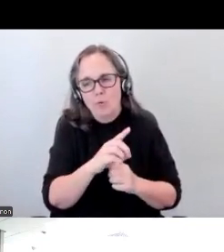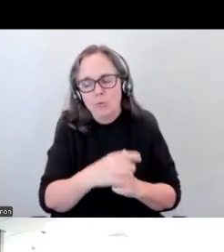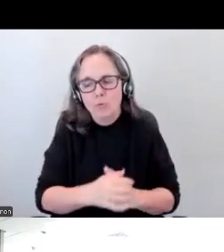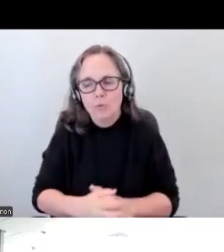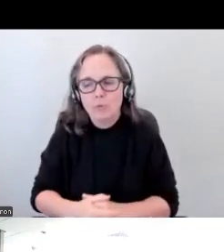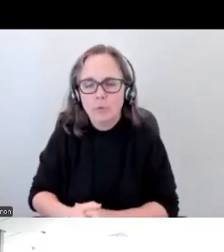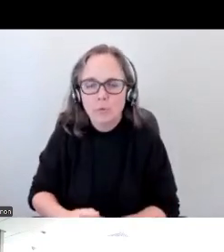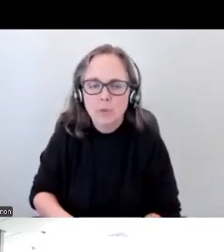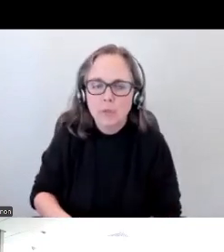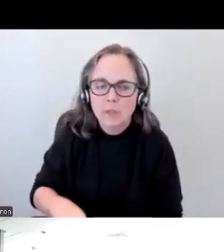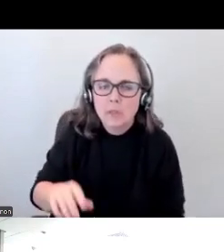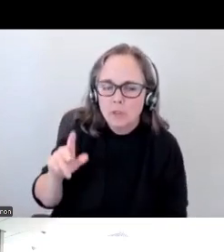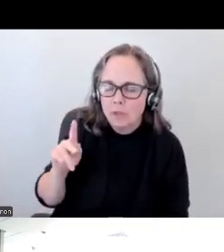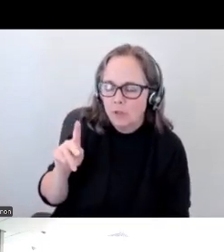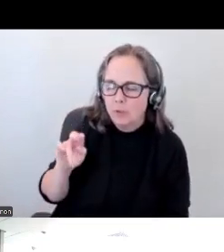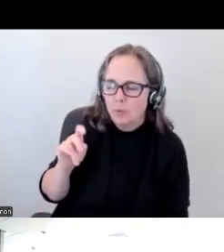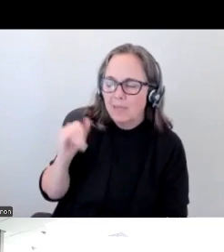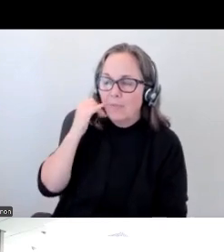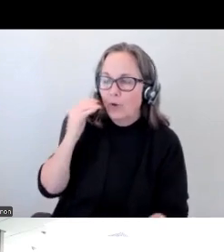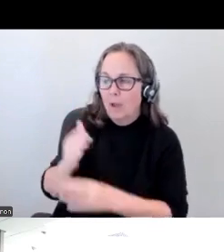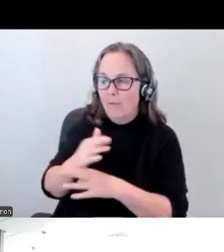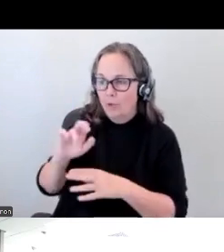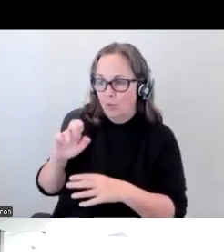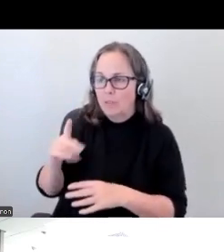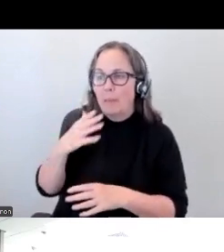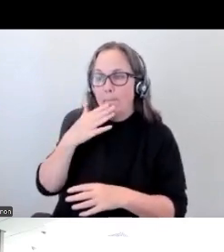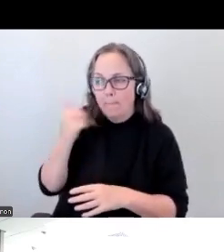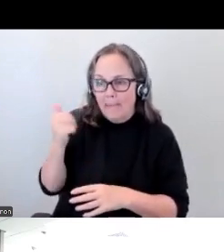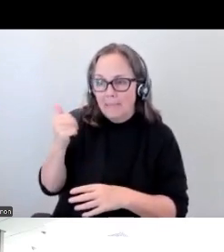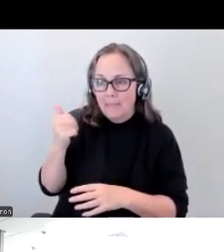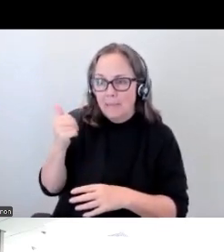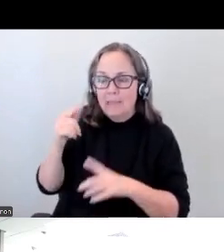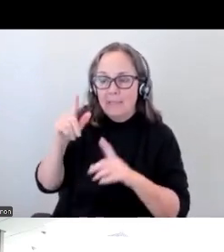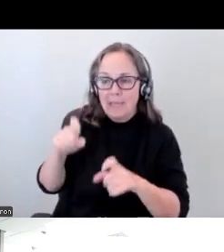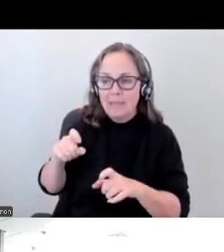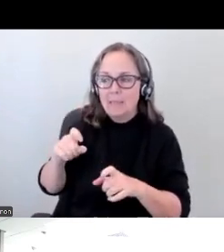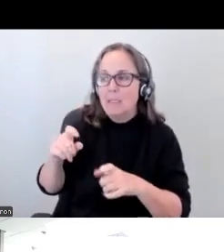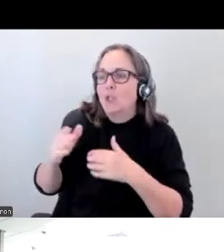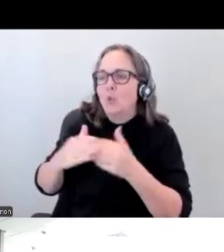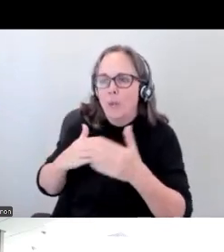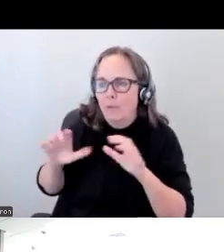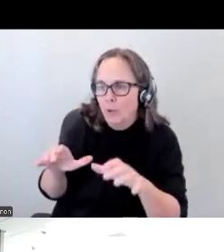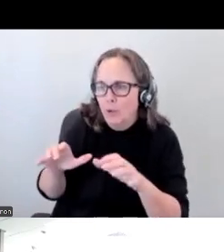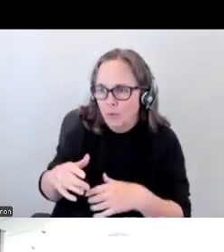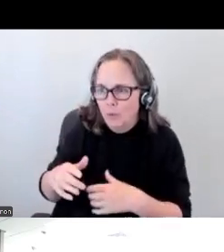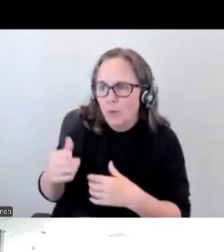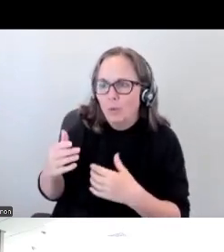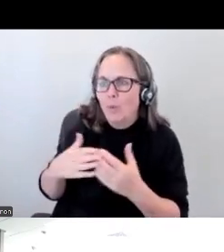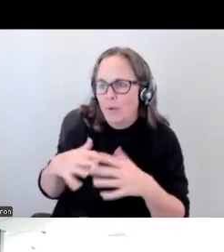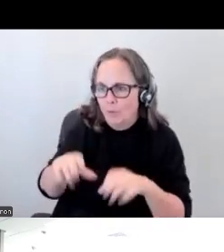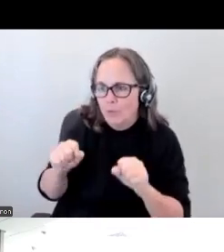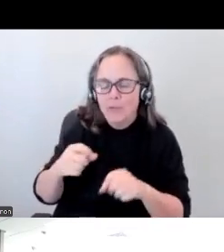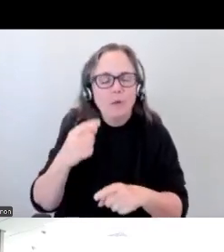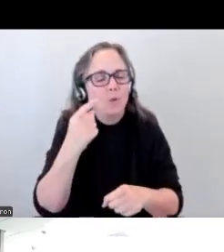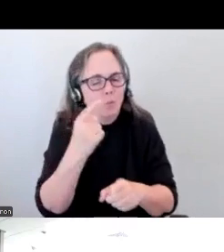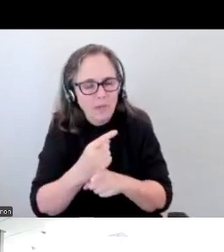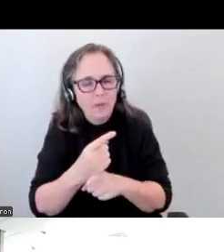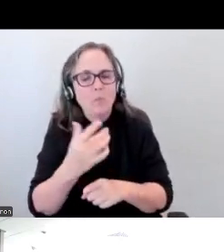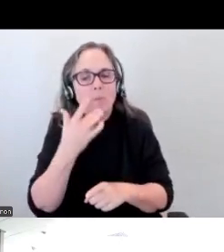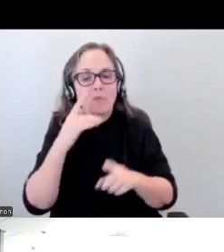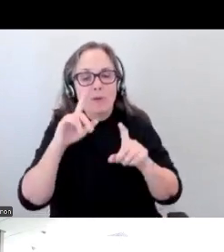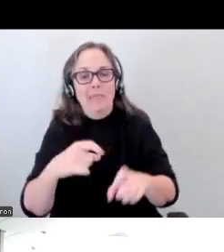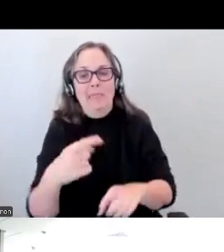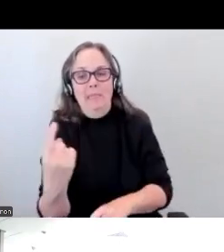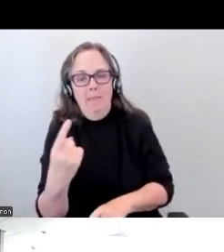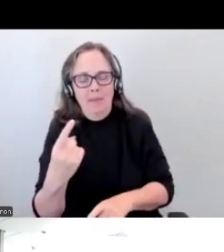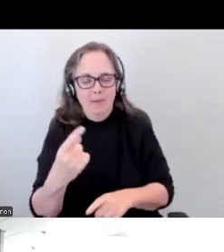So it sounds like if you're at average risk, the best test is the one you get done, just the one Correct. you take. Yeah, Okay. Yeah. we would always rather a test being done